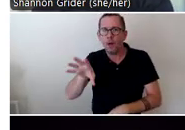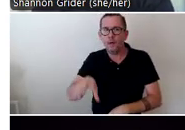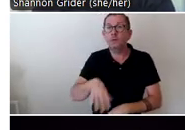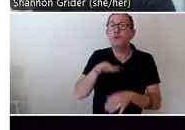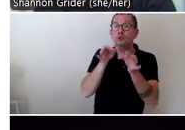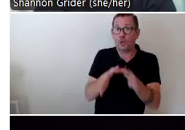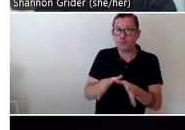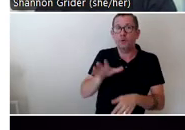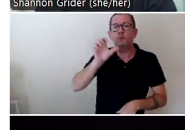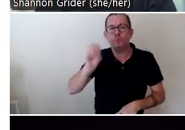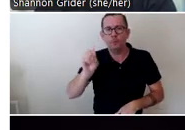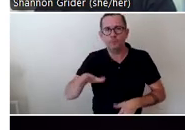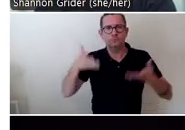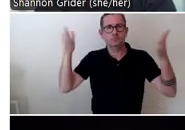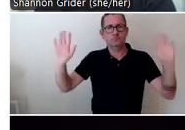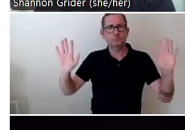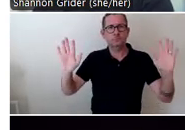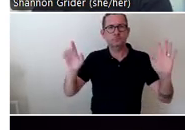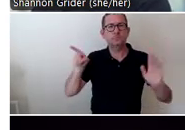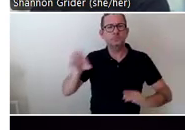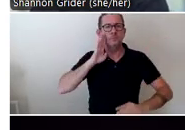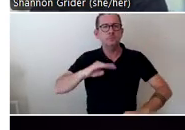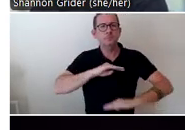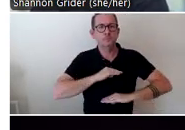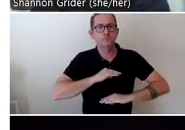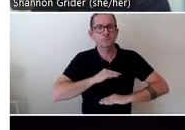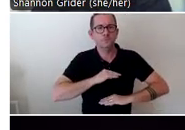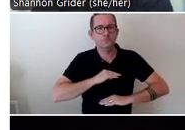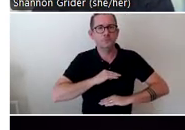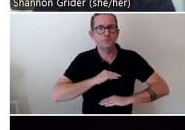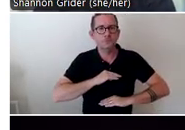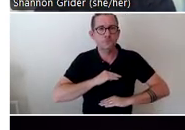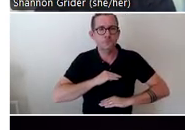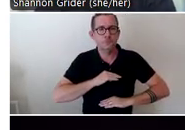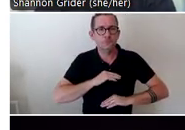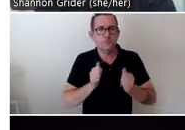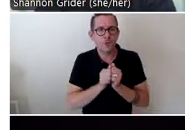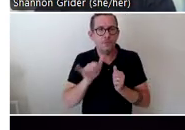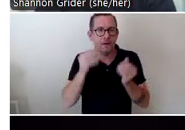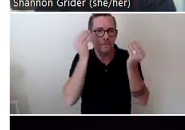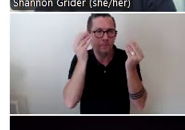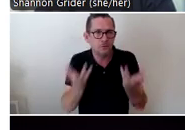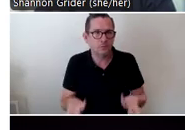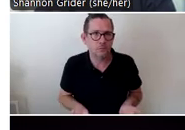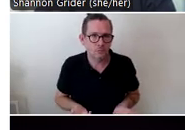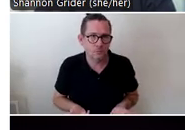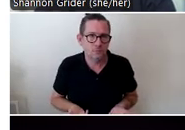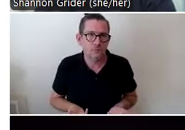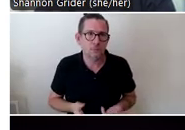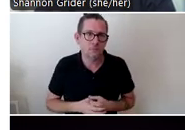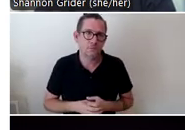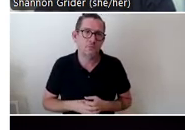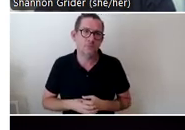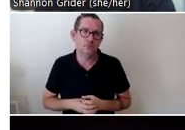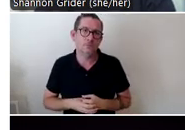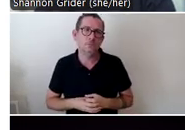such an office, you have a follow-up appointment on this is such date at such and such a time, the interpreter is not going to be able to keep up with that fast